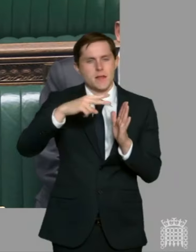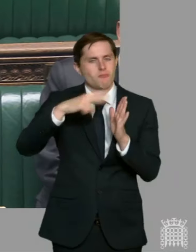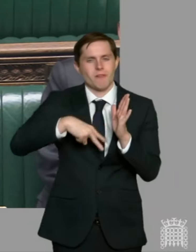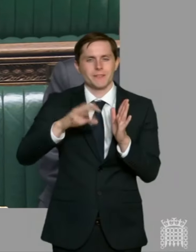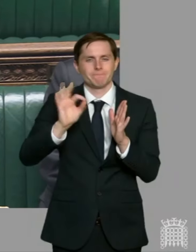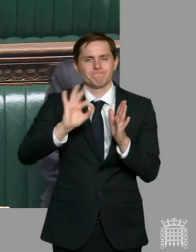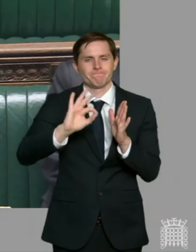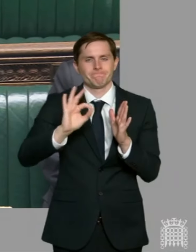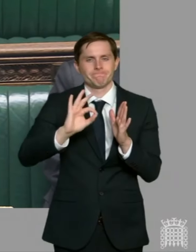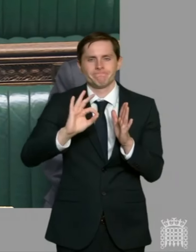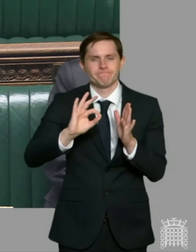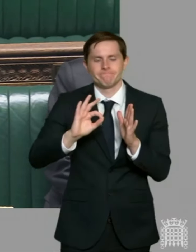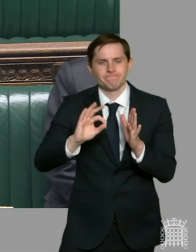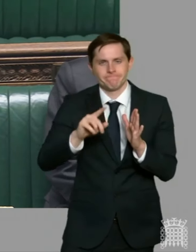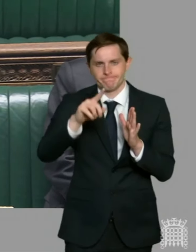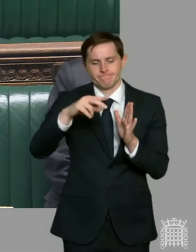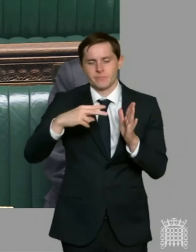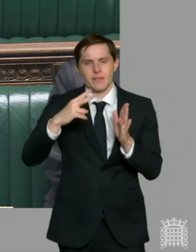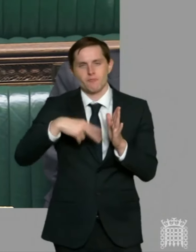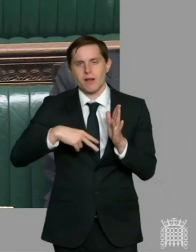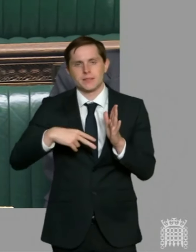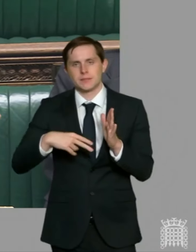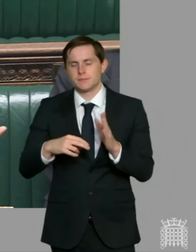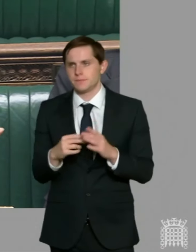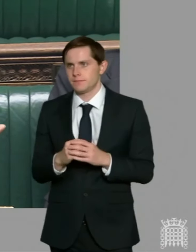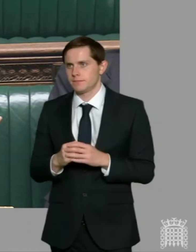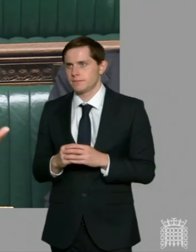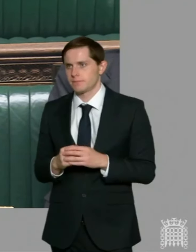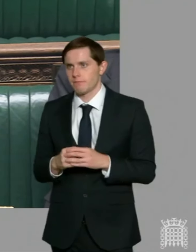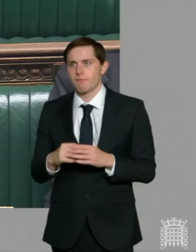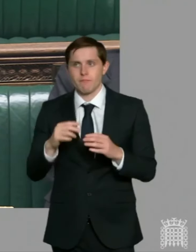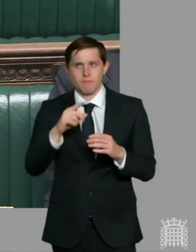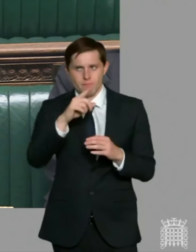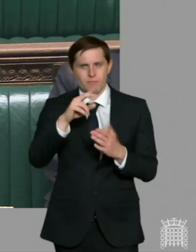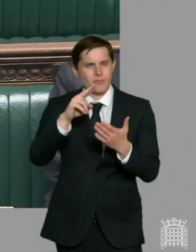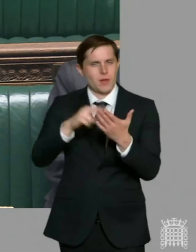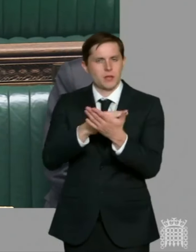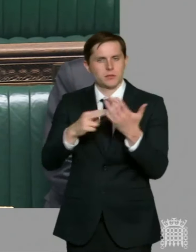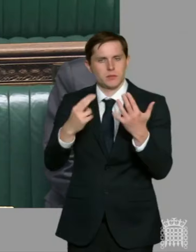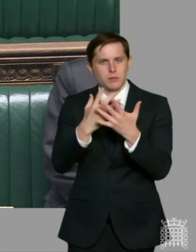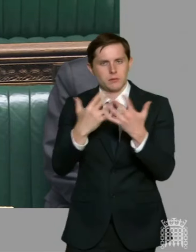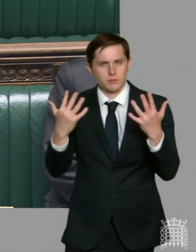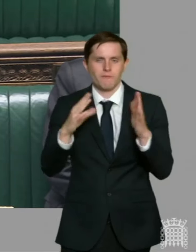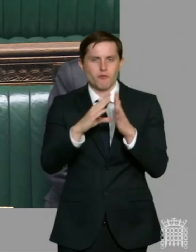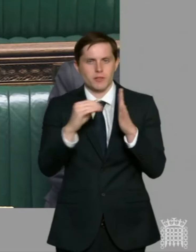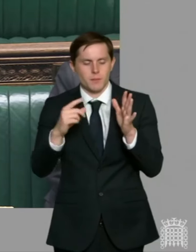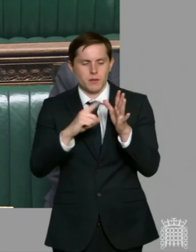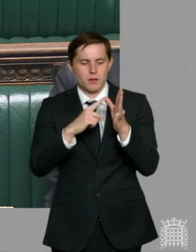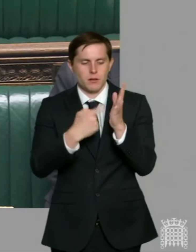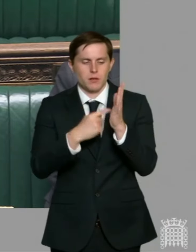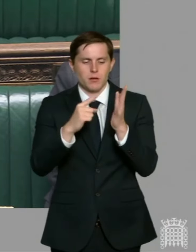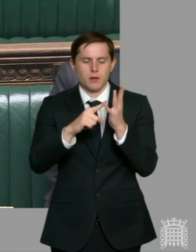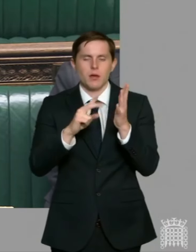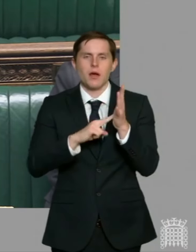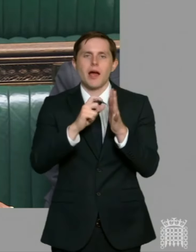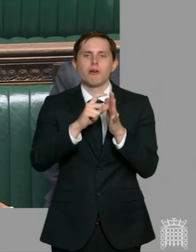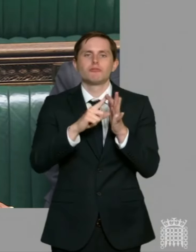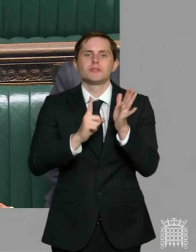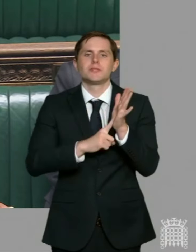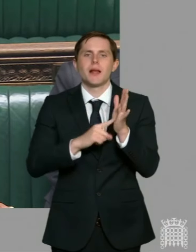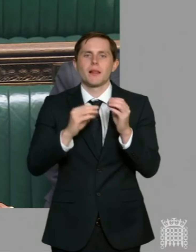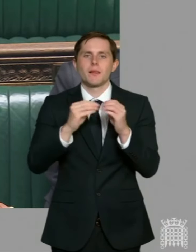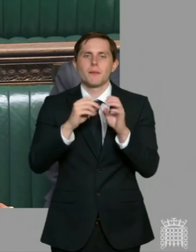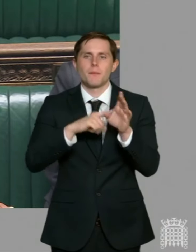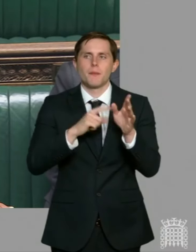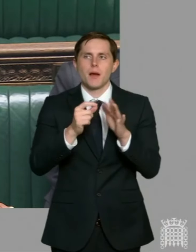the Arundel bypass. Is there all this talk of prioritising infrastructure, energy projects, just a way of dressing up cuts to other kinds of